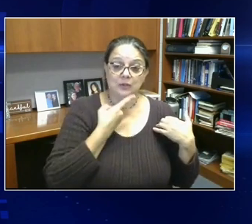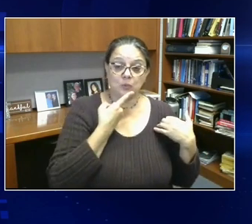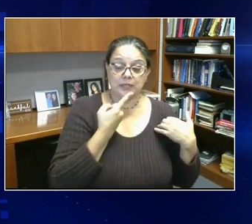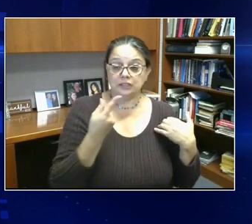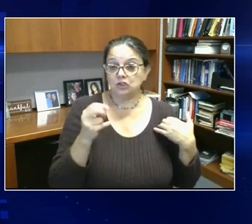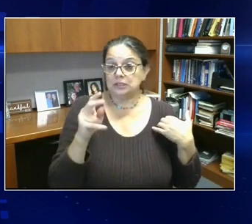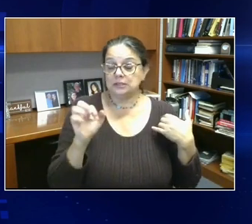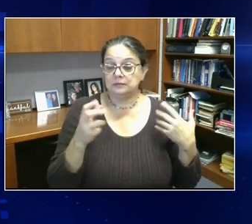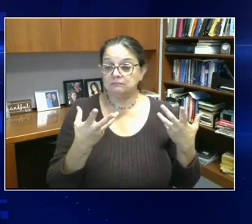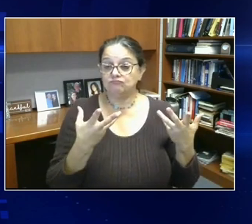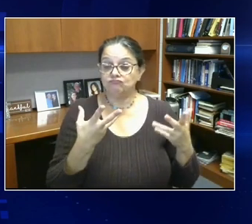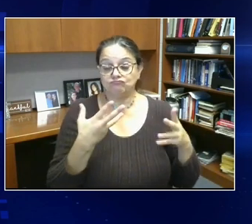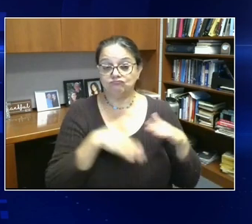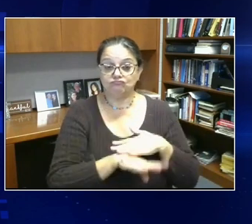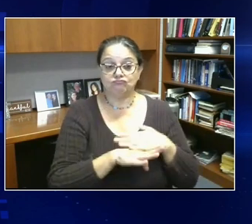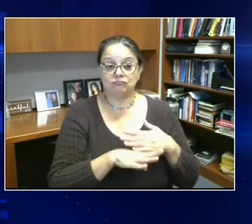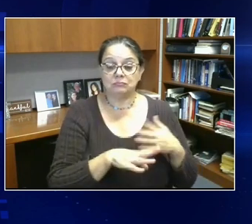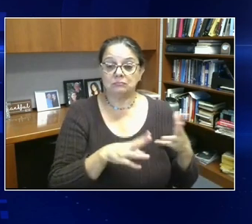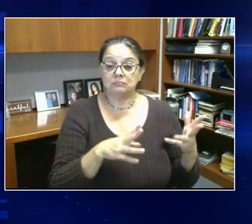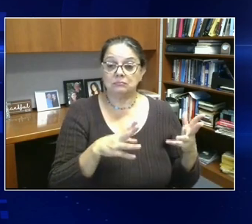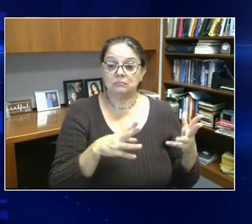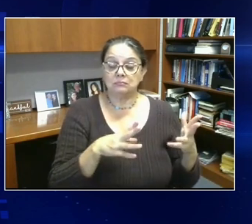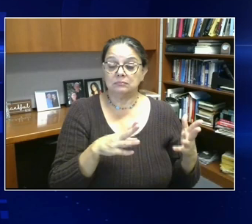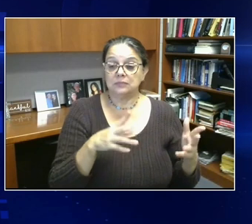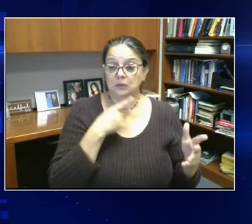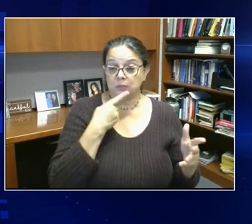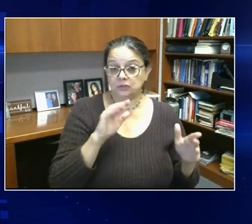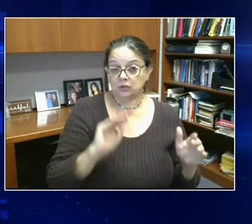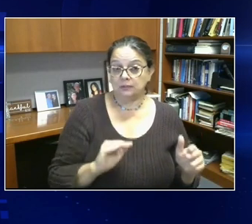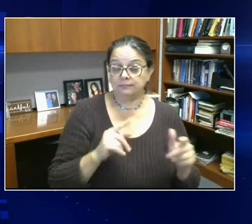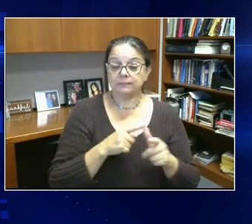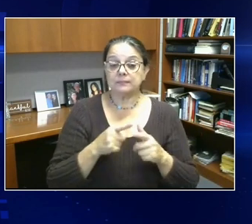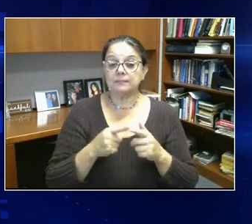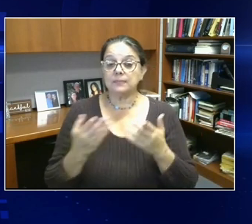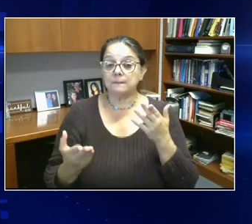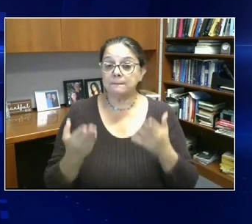one's selection of a mate.